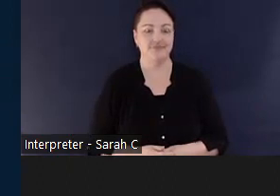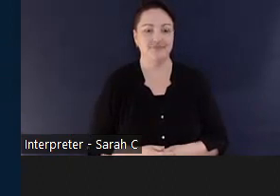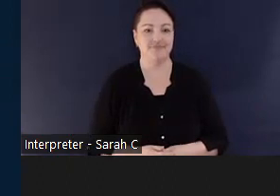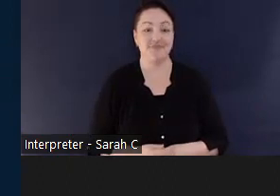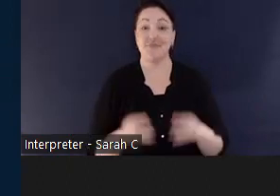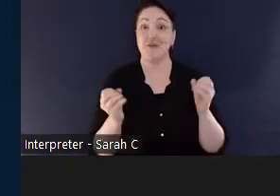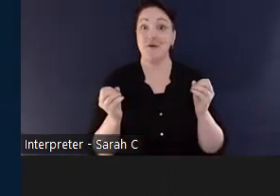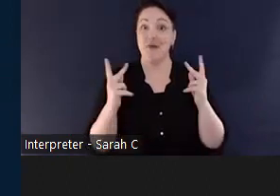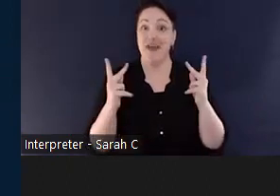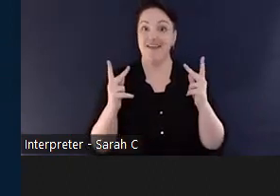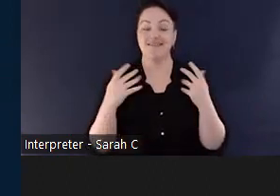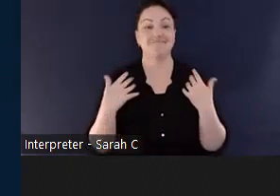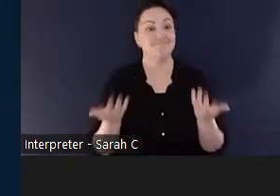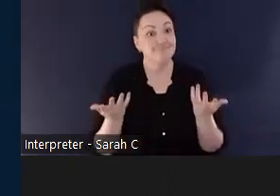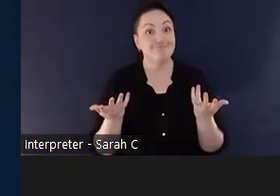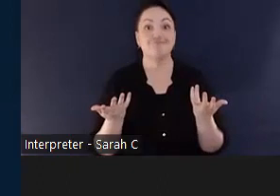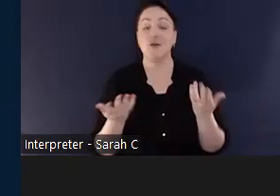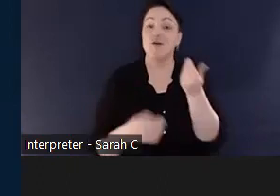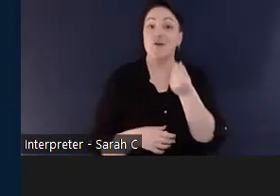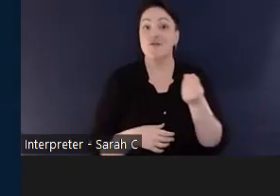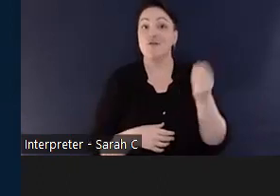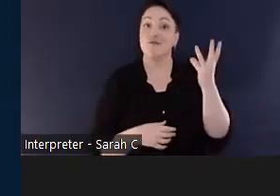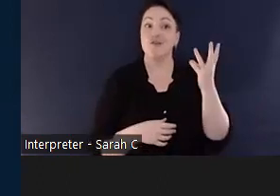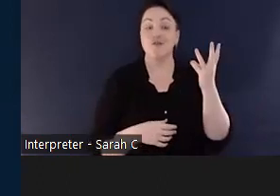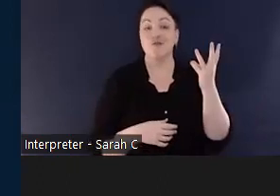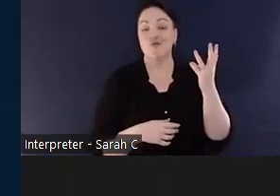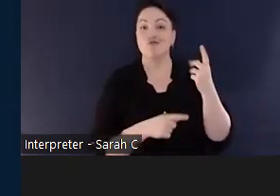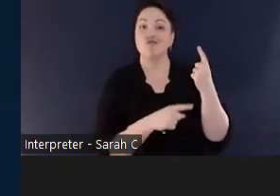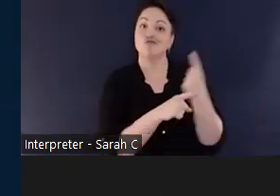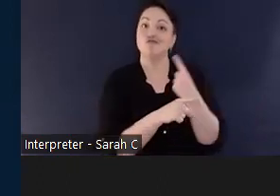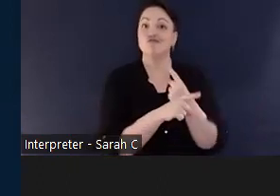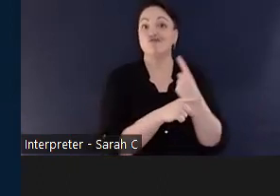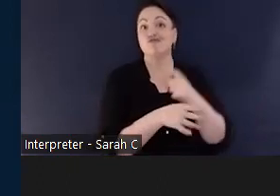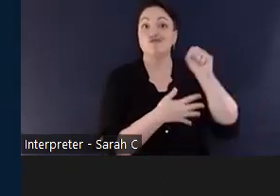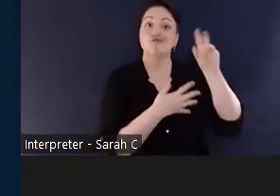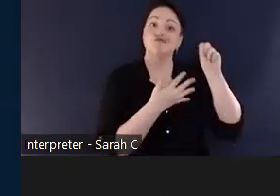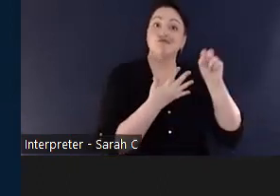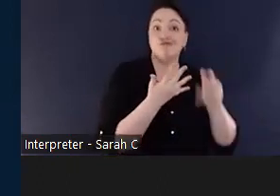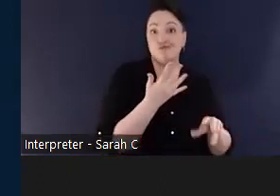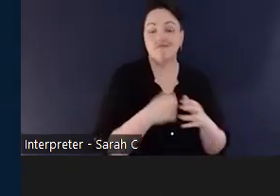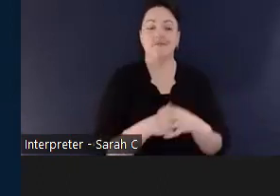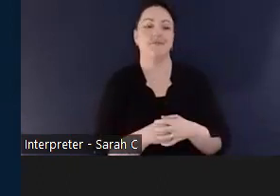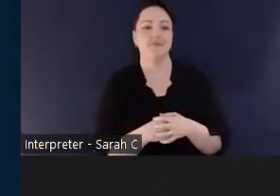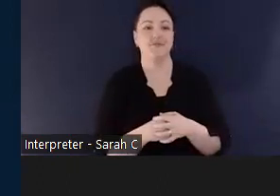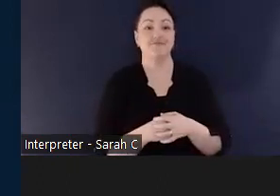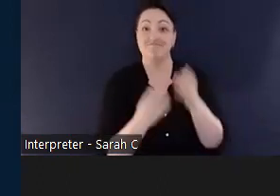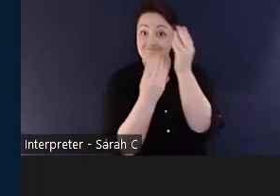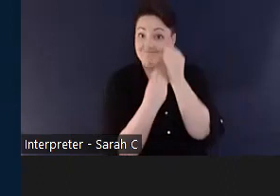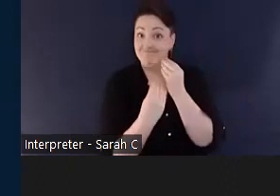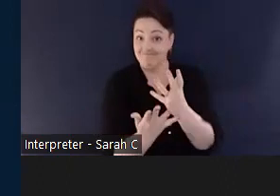Okay, so now that we've gone through a few logistics, and anyone who has joined us in the meantime, we have